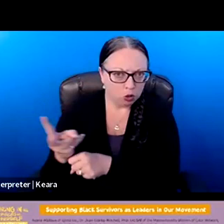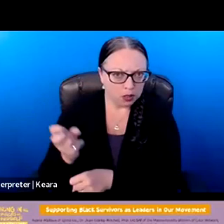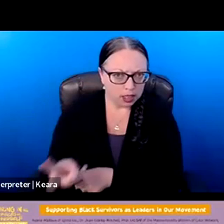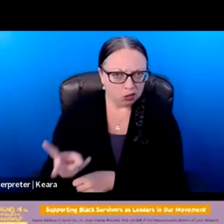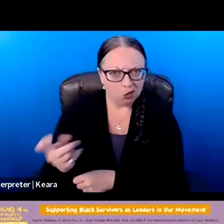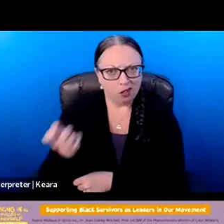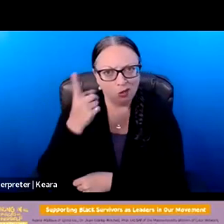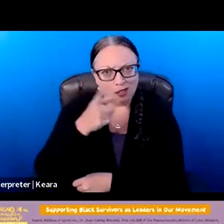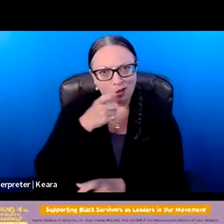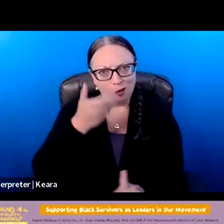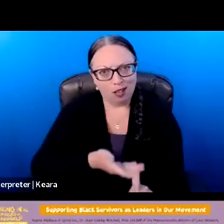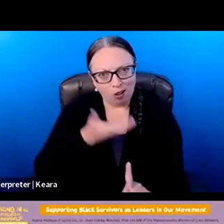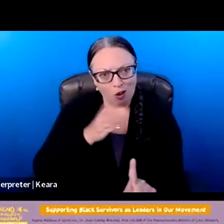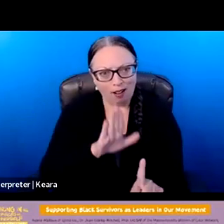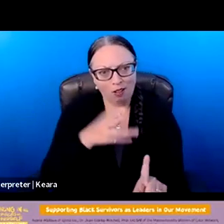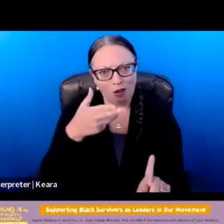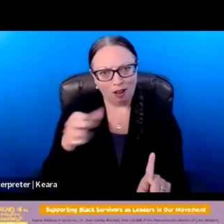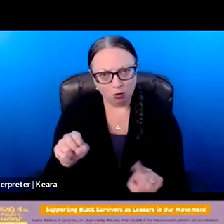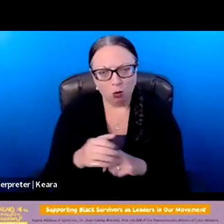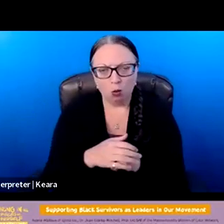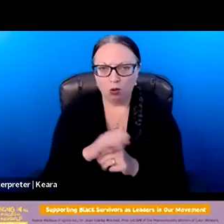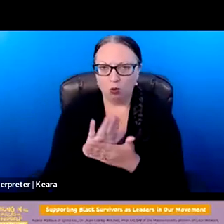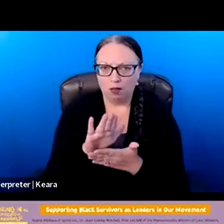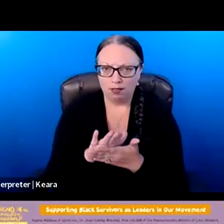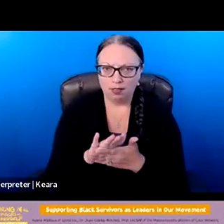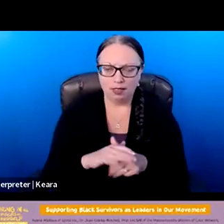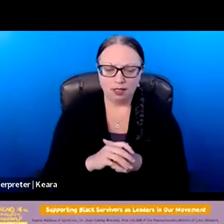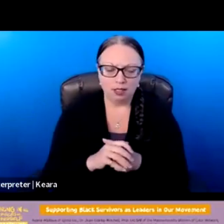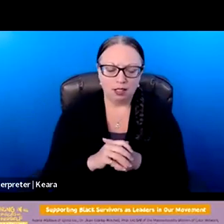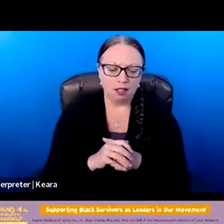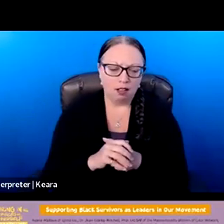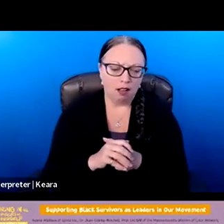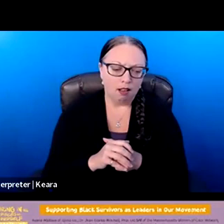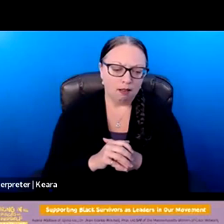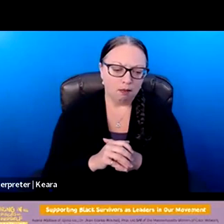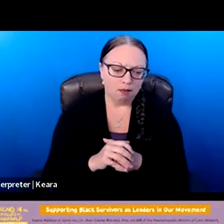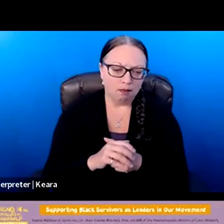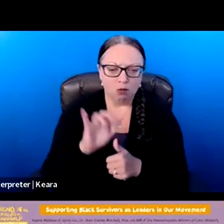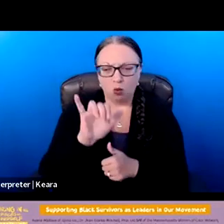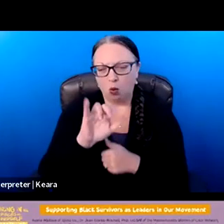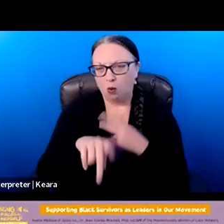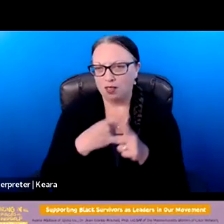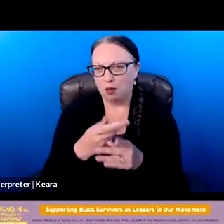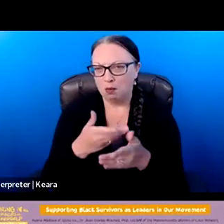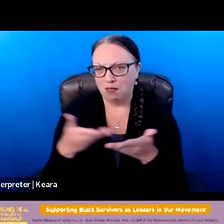understand who they are and their high school students. So yeah, some of those things, very